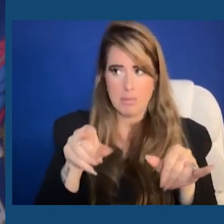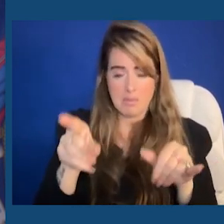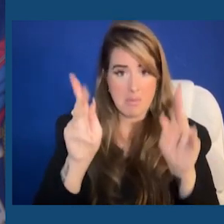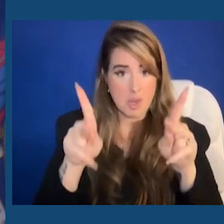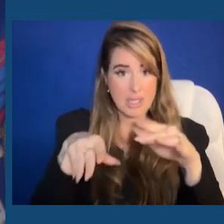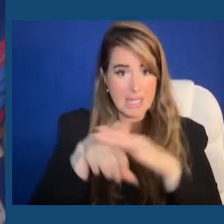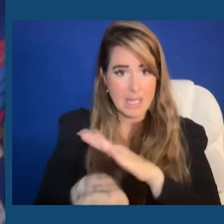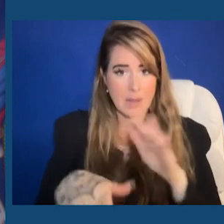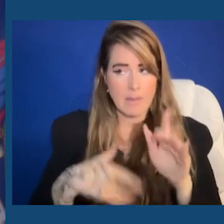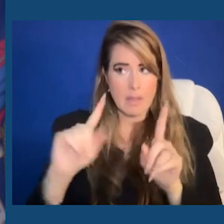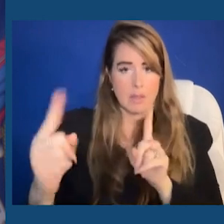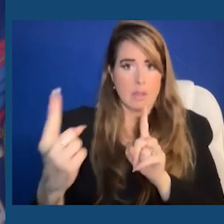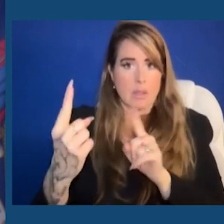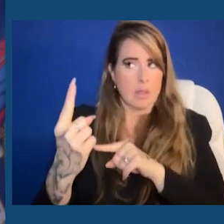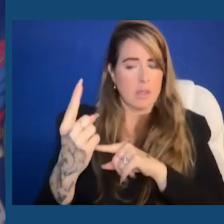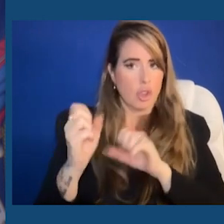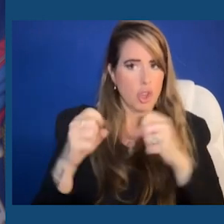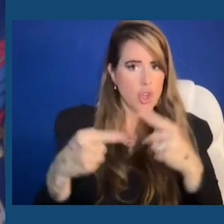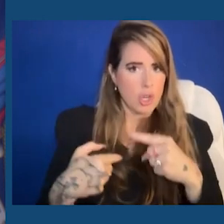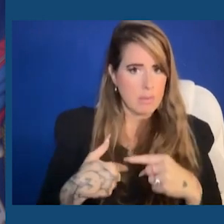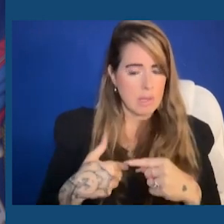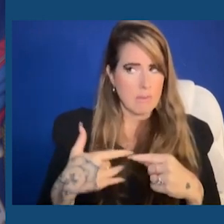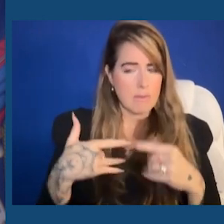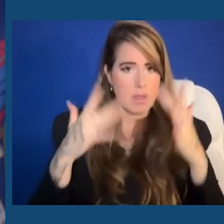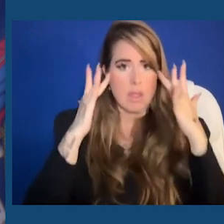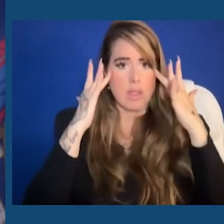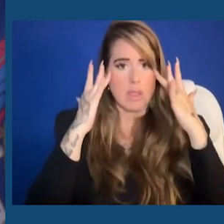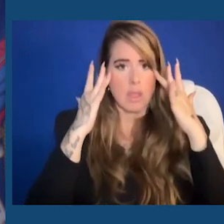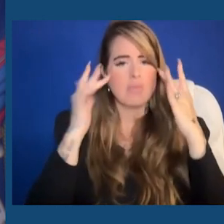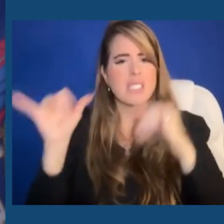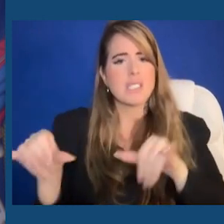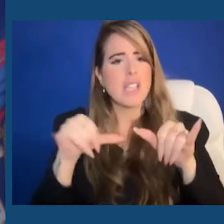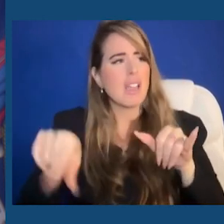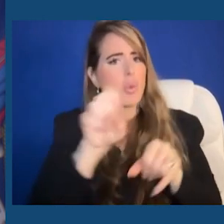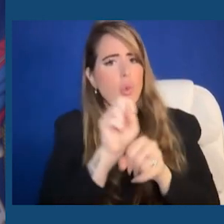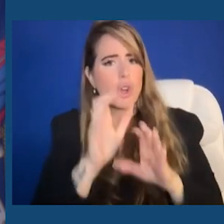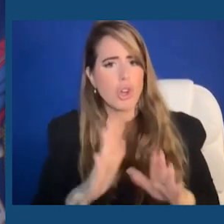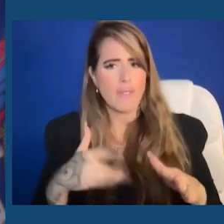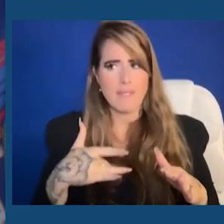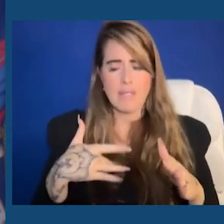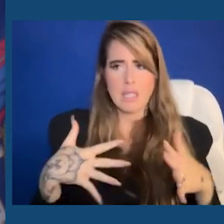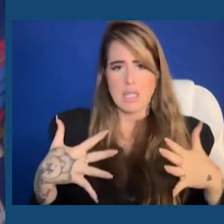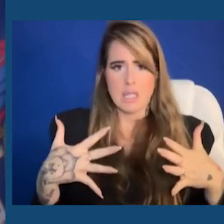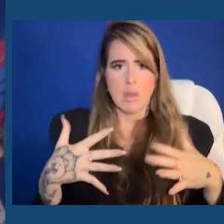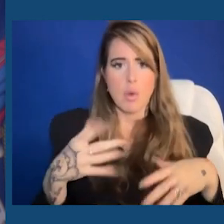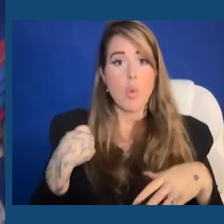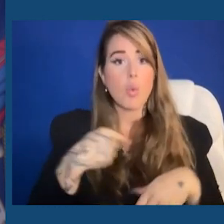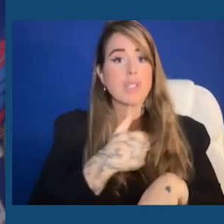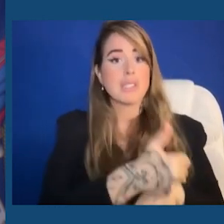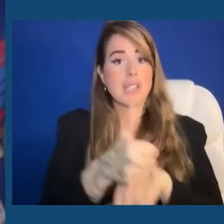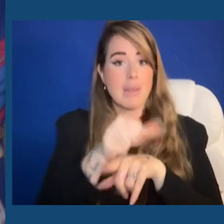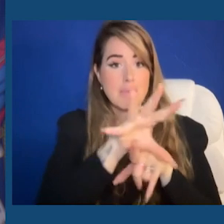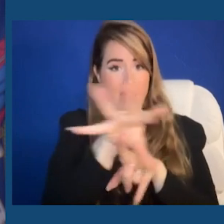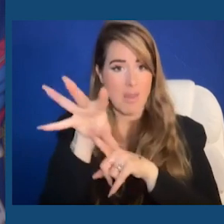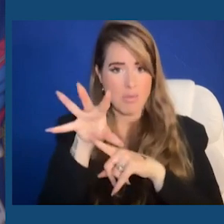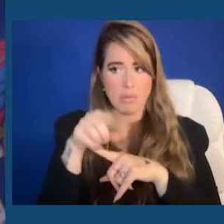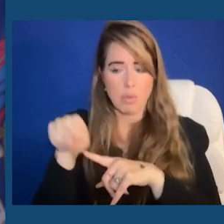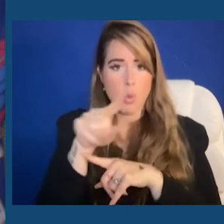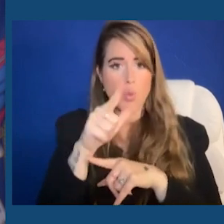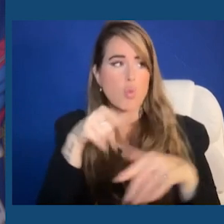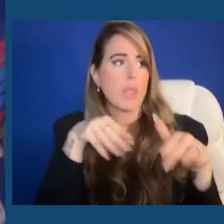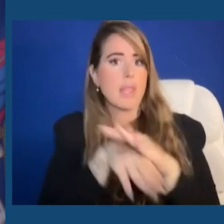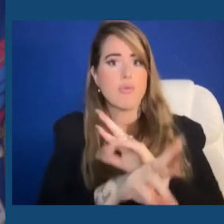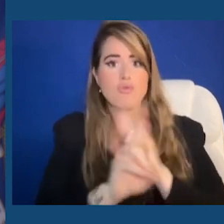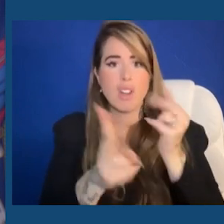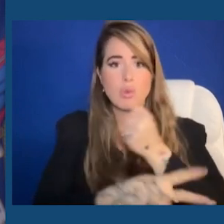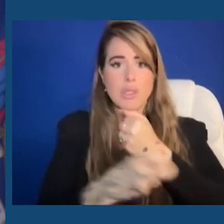is a vulnerability for our workers, and we can have cameras, and criminals know that they're being watched because you now have the